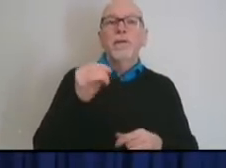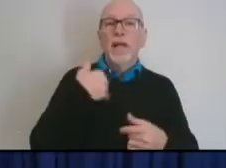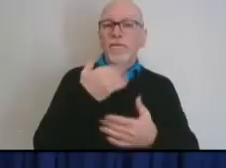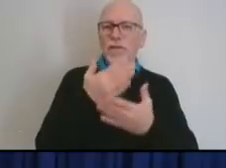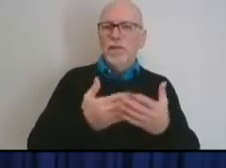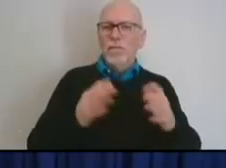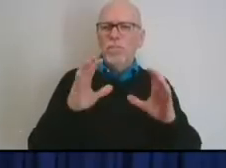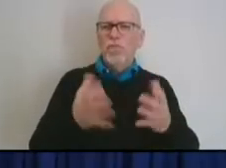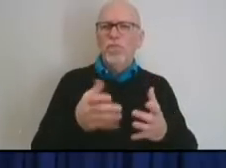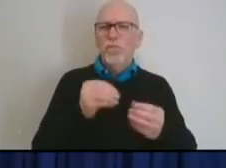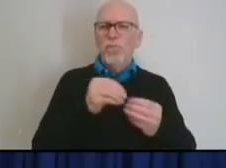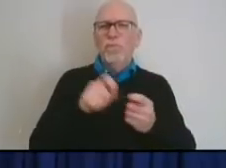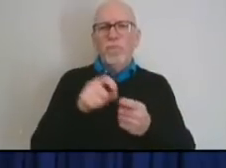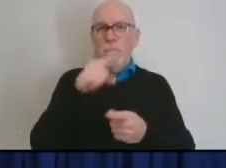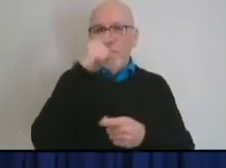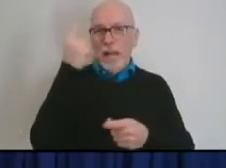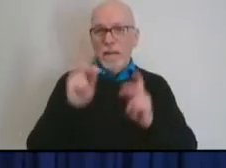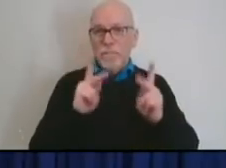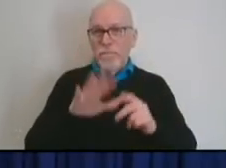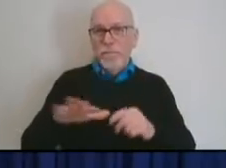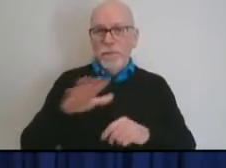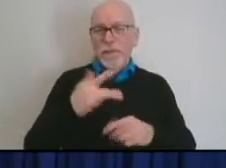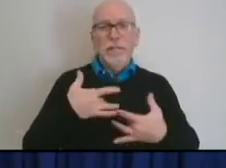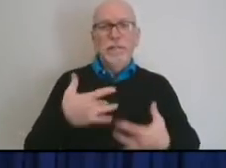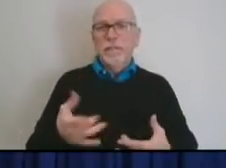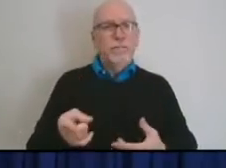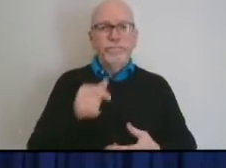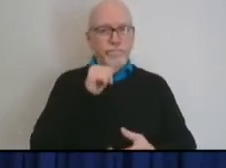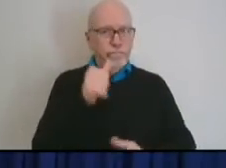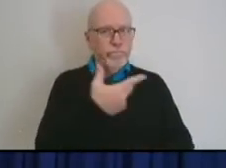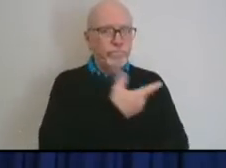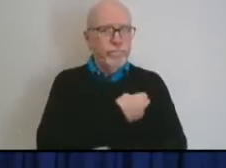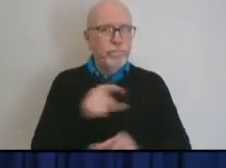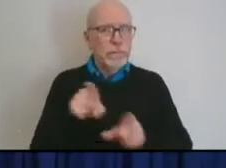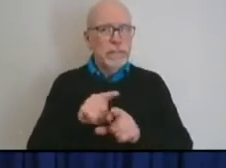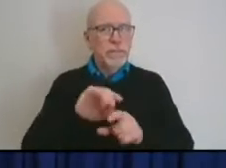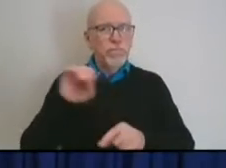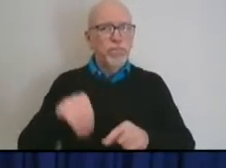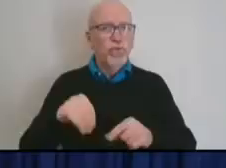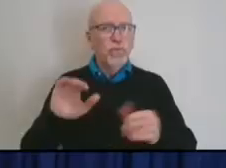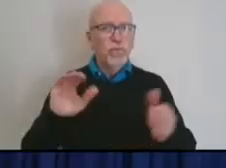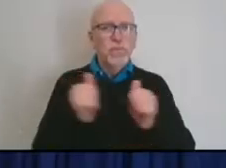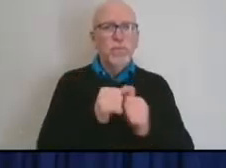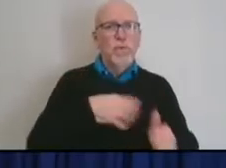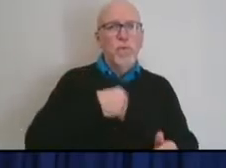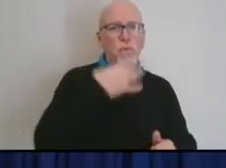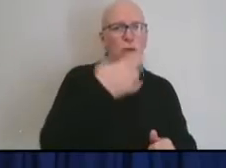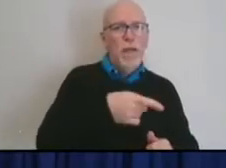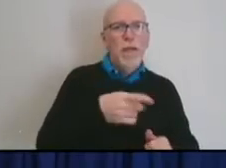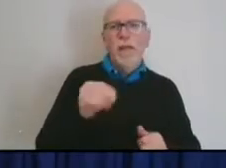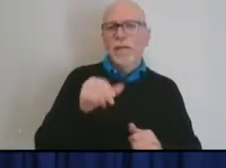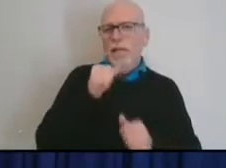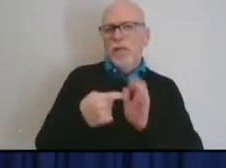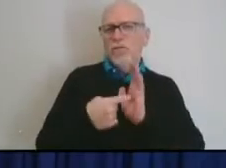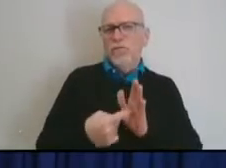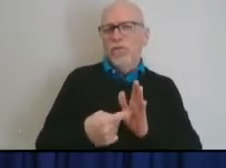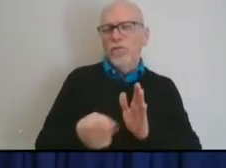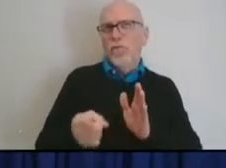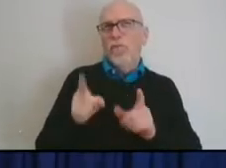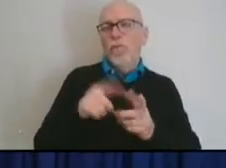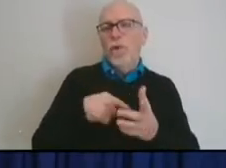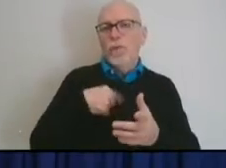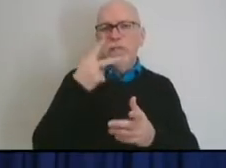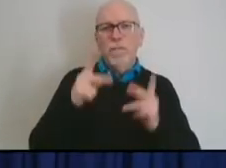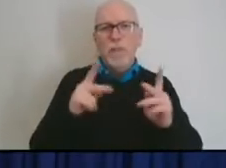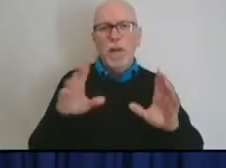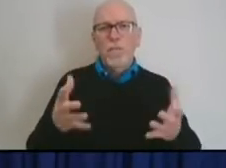most specifically Black Hoosiers, who are not being vaccinated at the same rates as white Hoosiers are, certainly not reflective of what you see in the